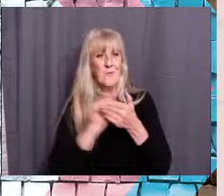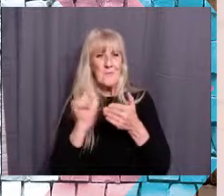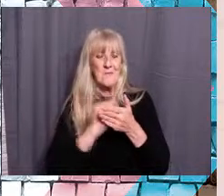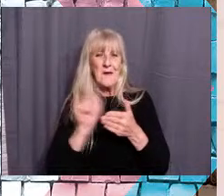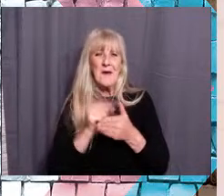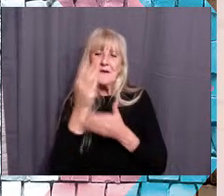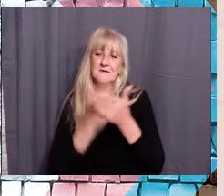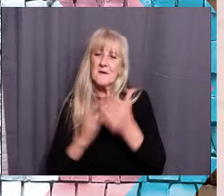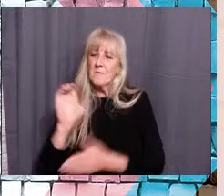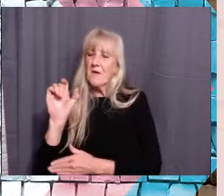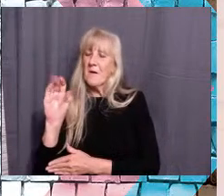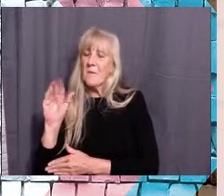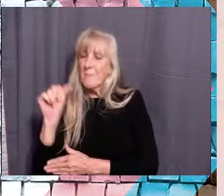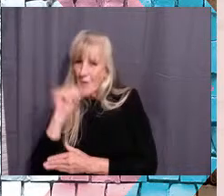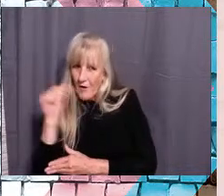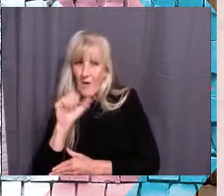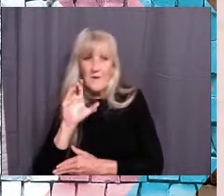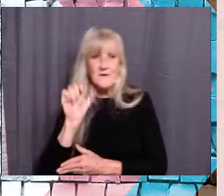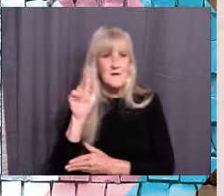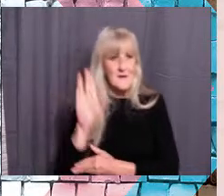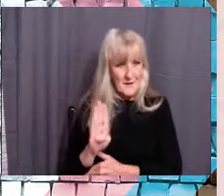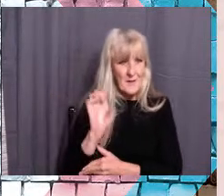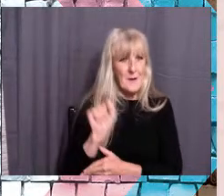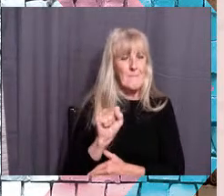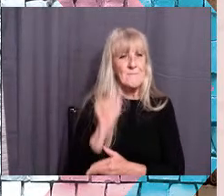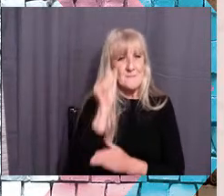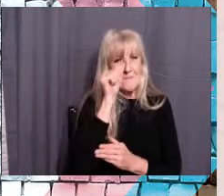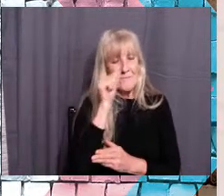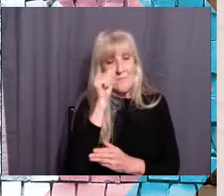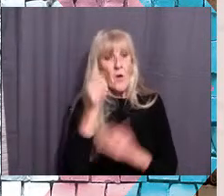So thank you again. One more time, if you want to donate,